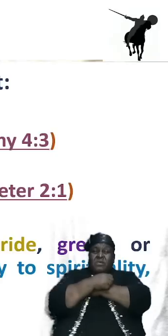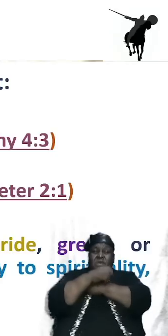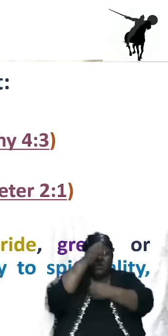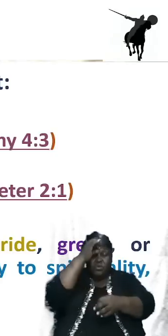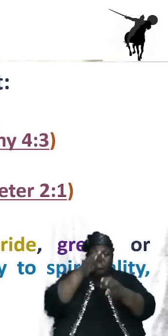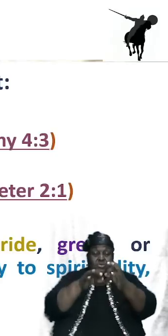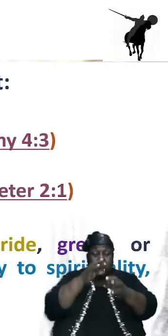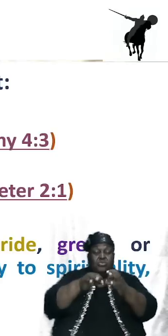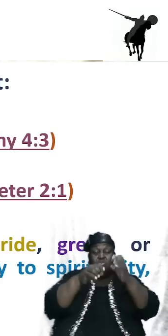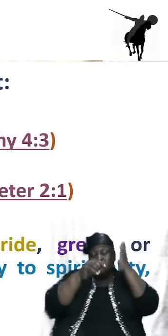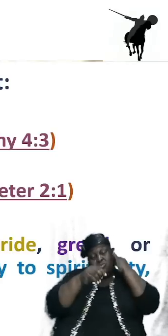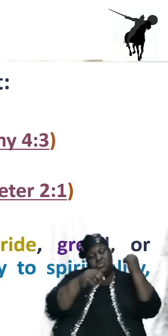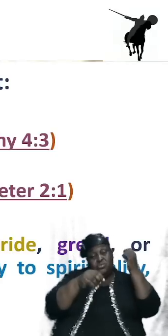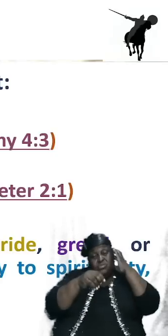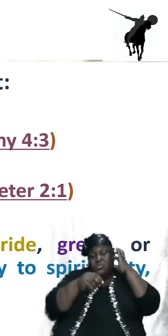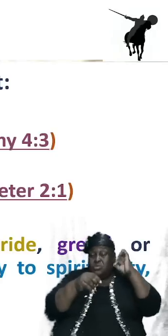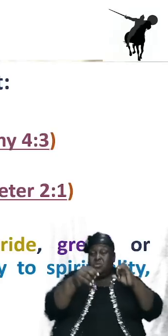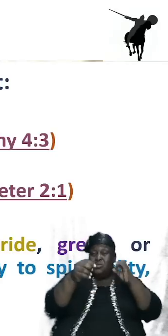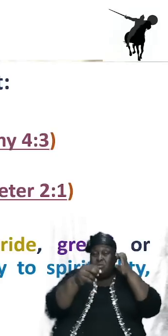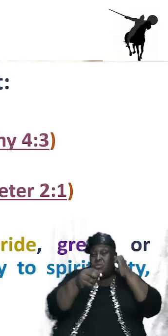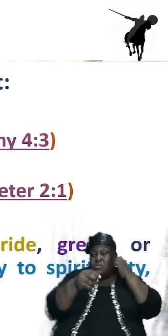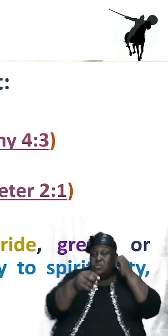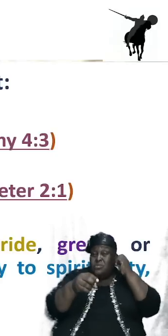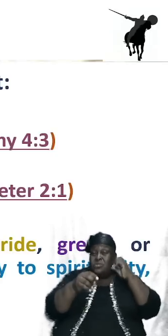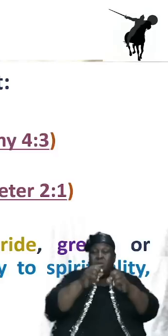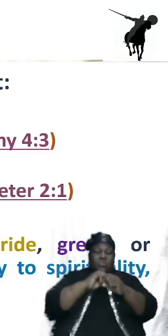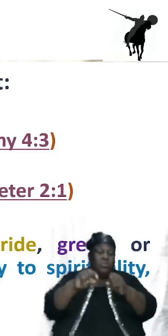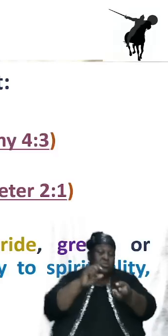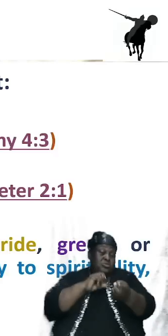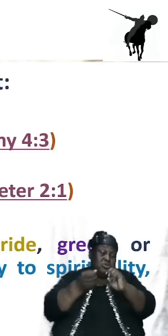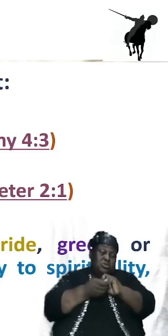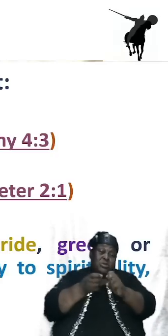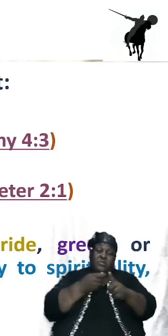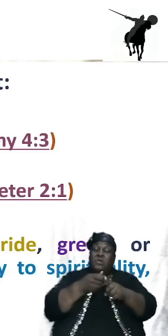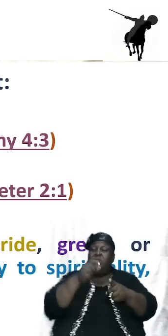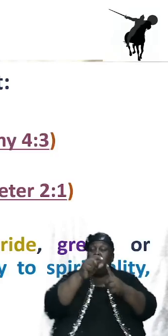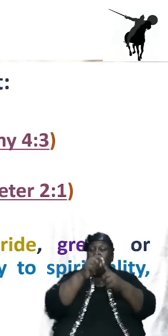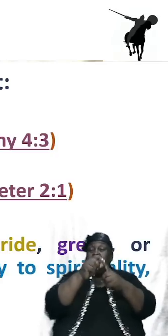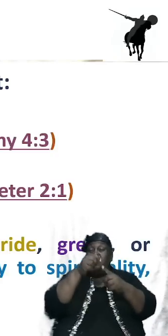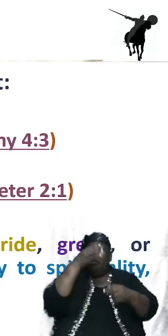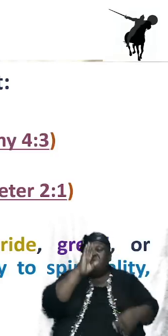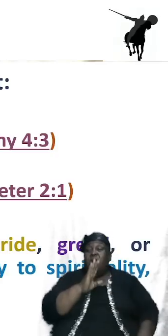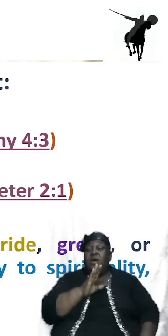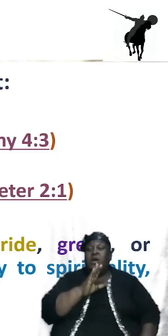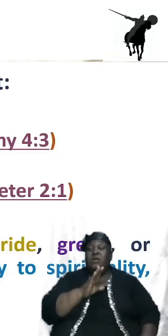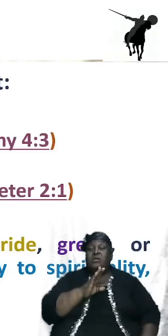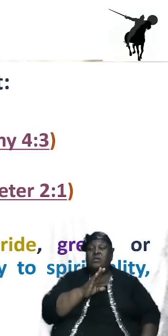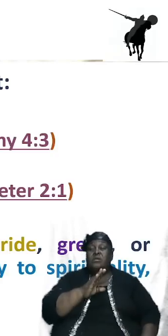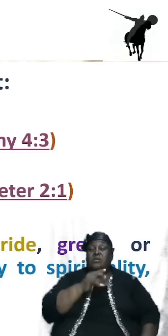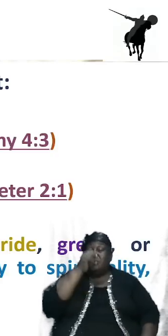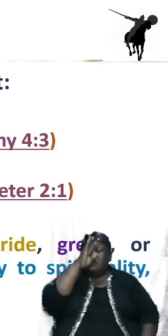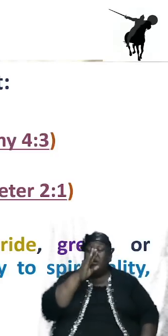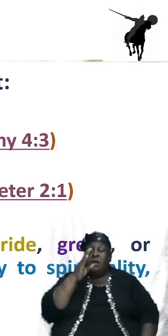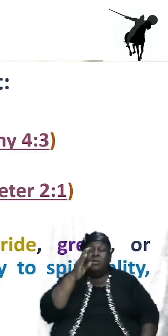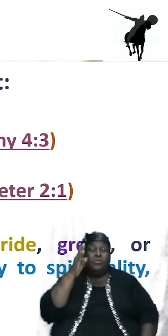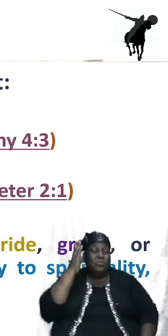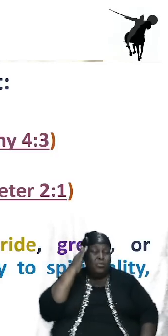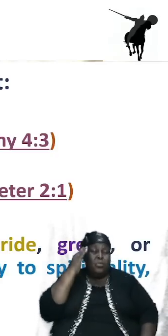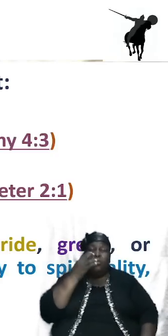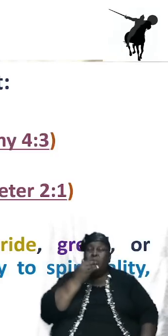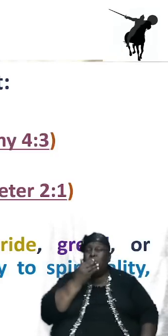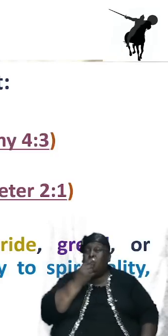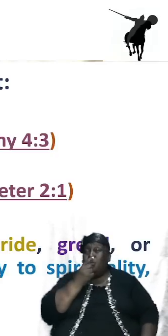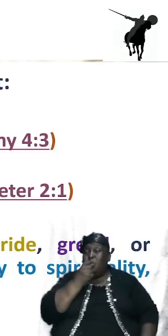also a God who does not shift from his word. Amen. So he knew who was supposed to carry the Ark of the Covenant. And while